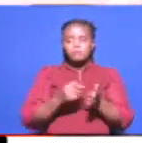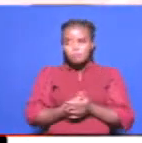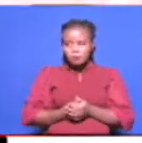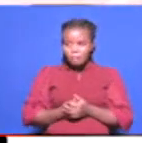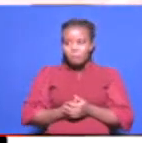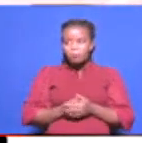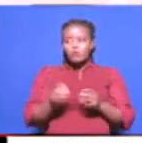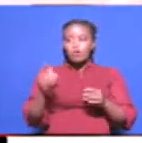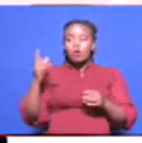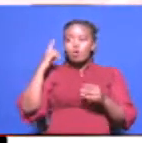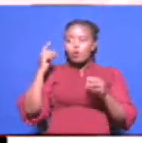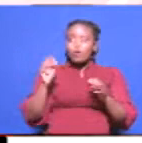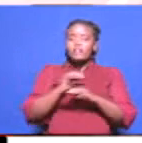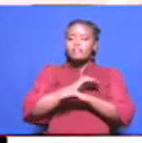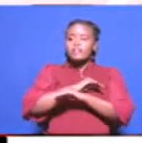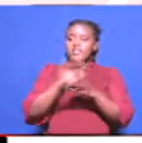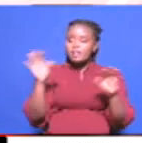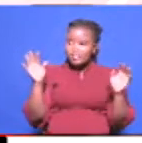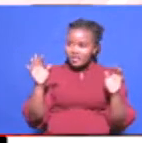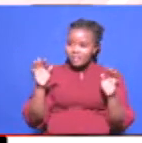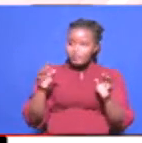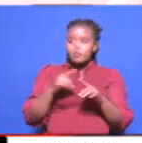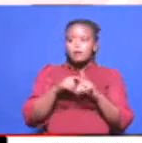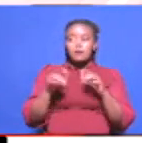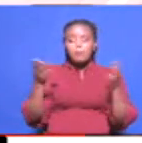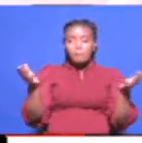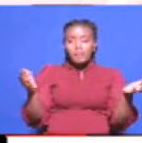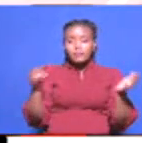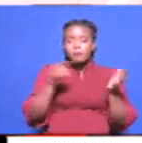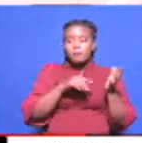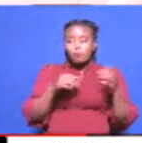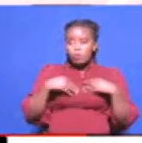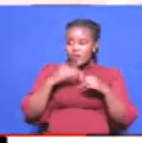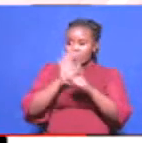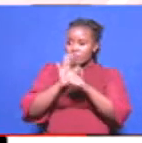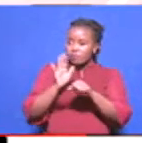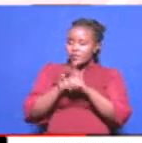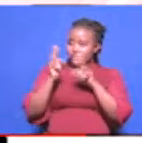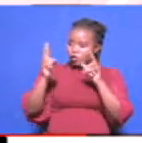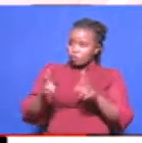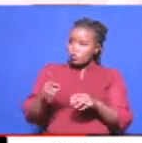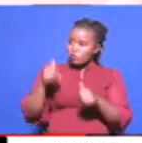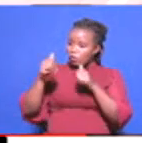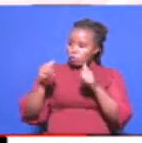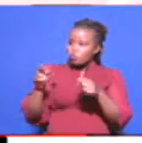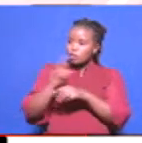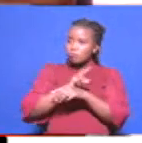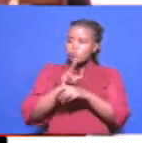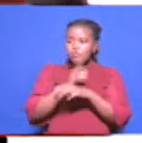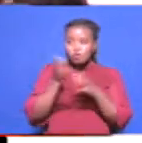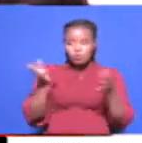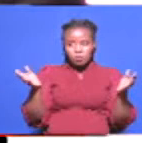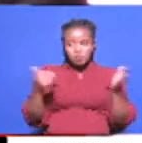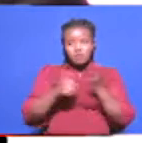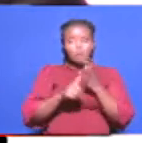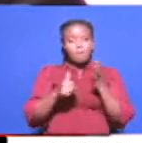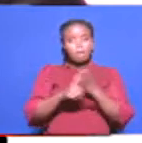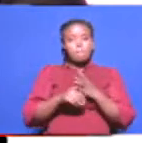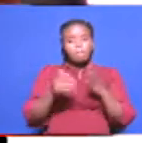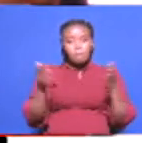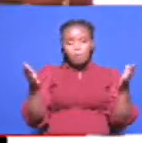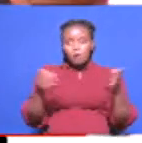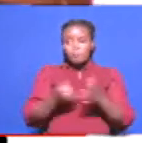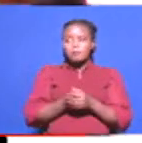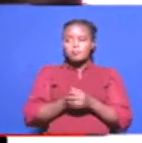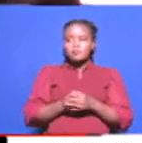clear, but the institutions that were used to handle certain matters and letting go is a bit of a problem. It's important